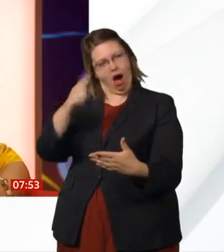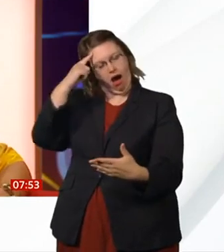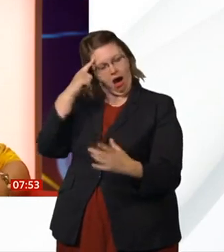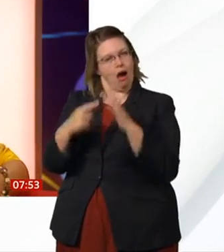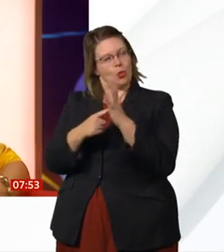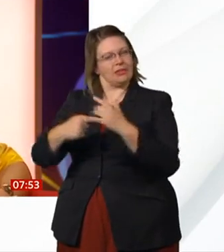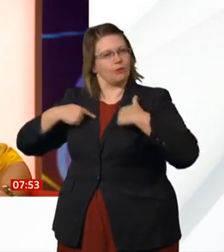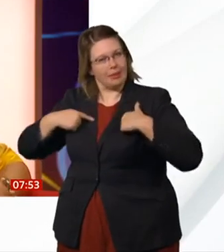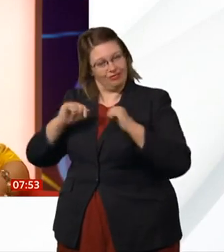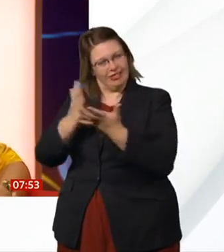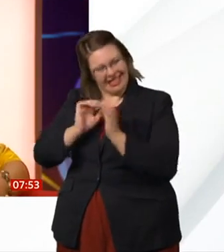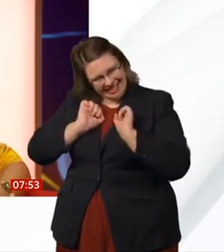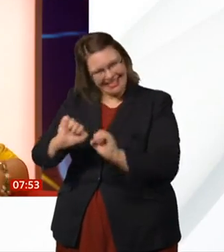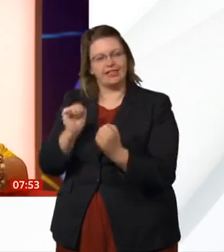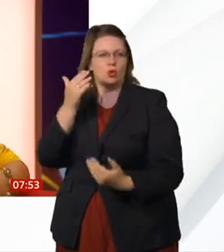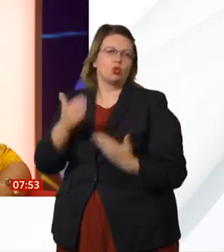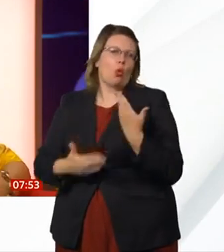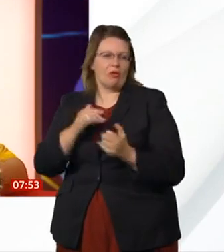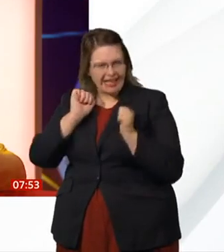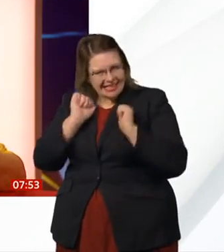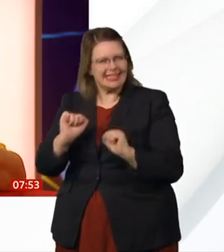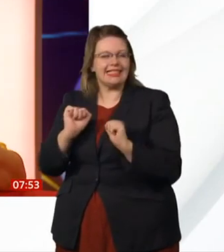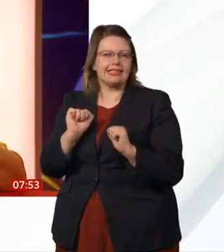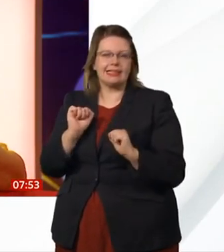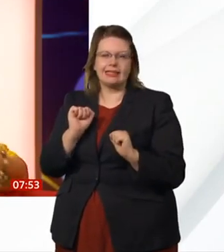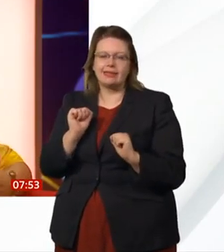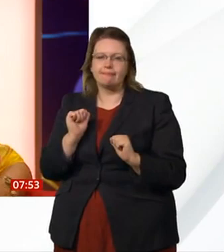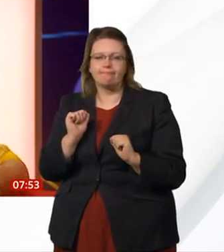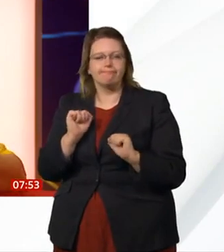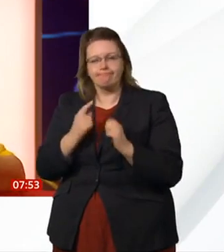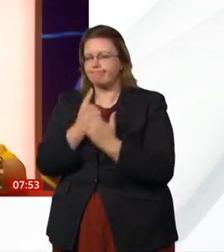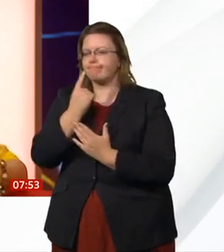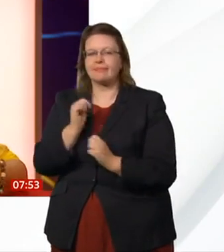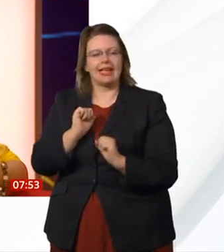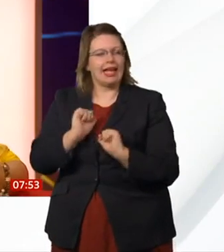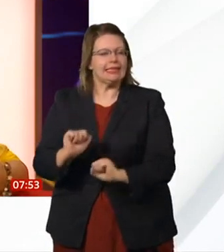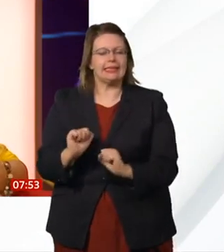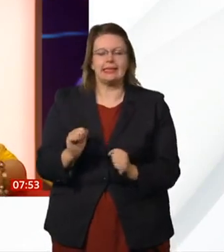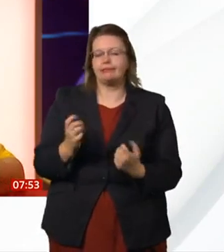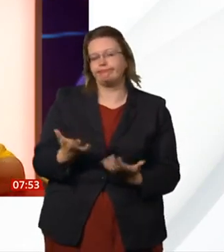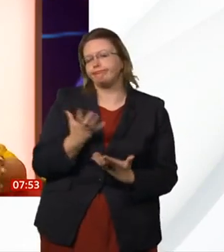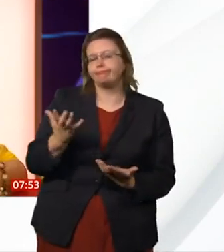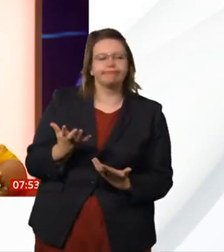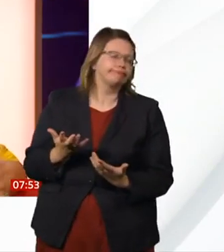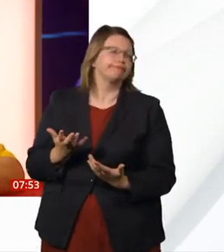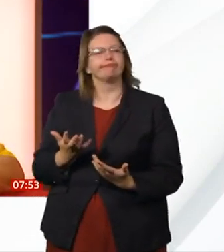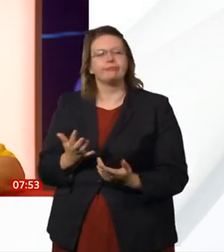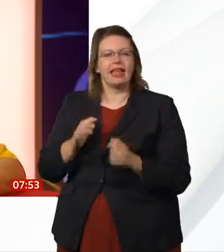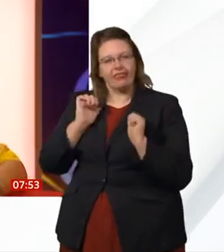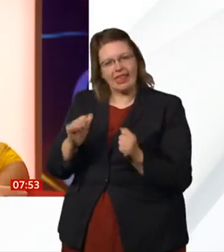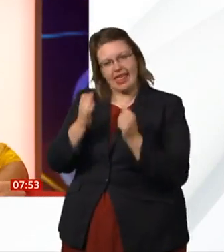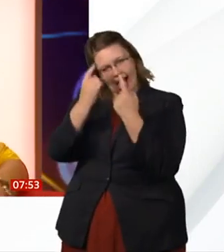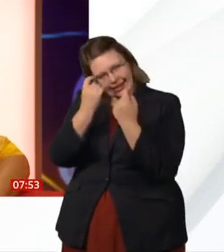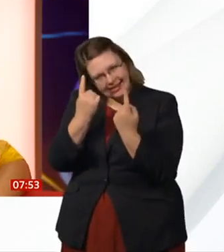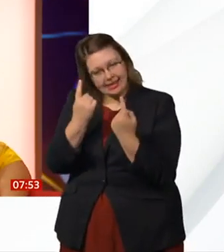It's their story. It's their own individual event, their own, you know, they can follow their own ideas.